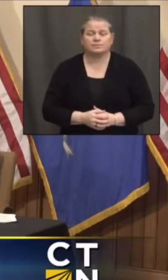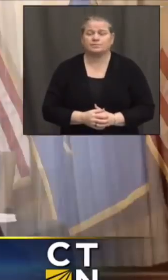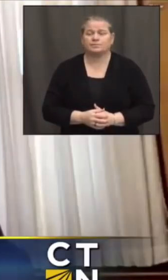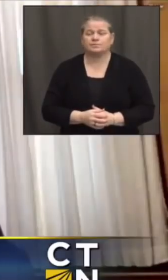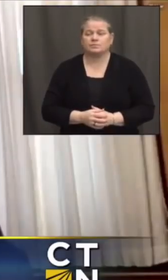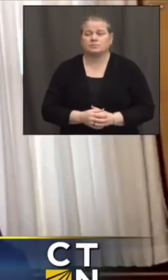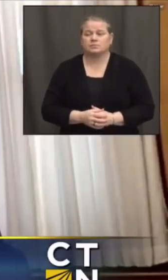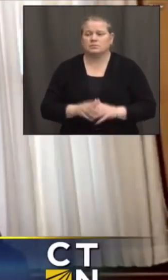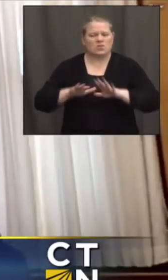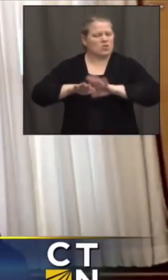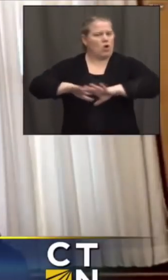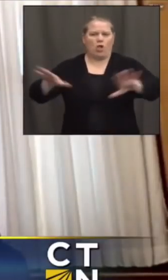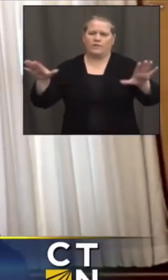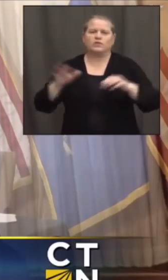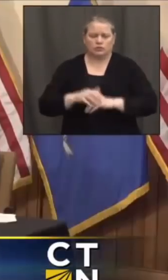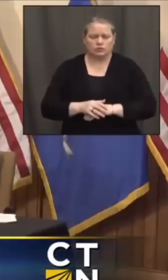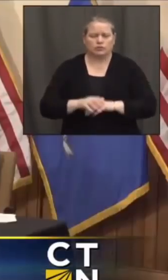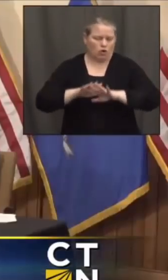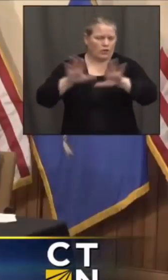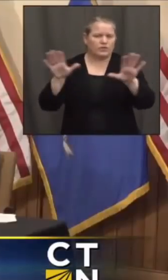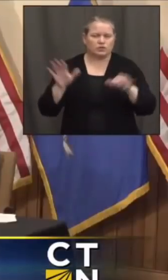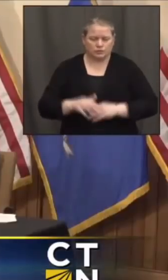They're spread out, Paul. Okay.